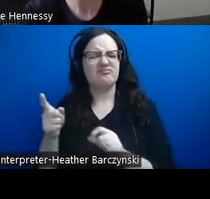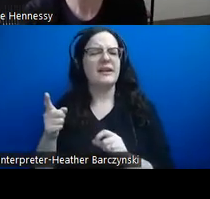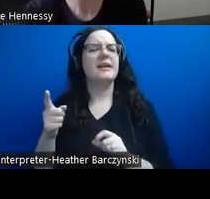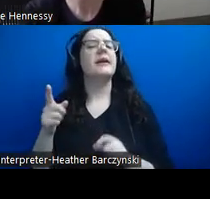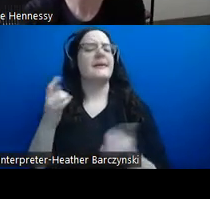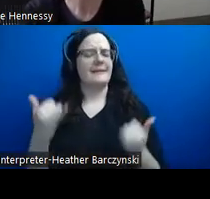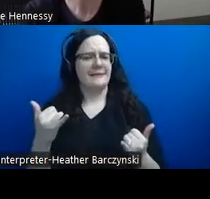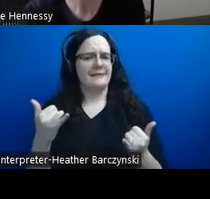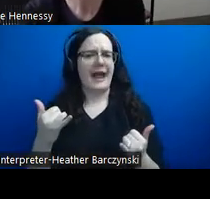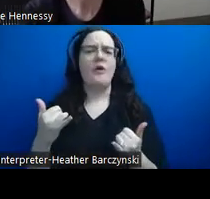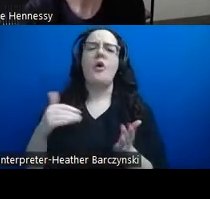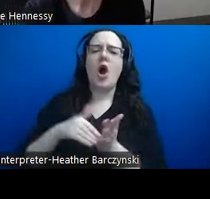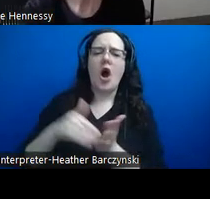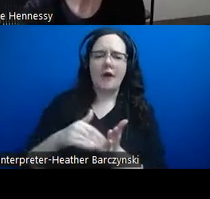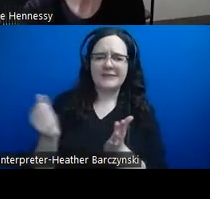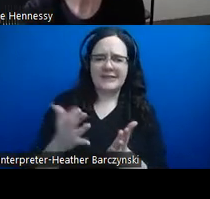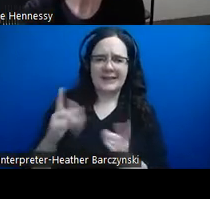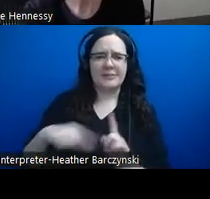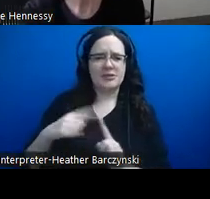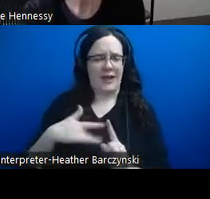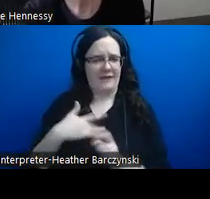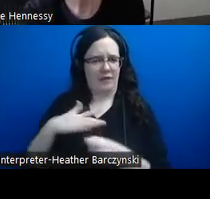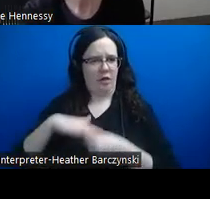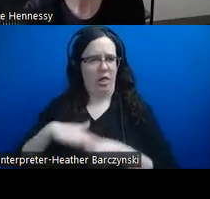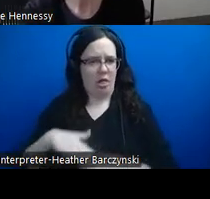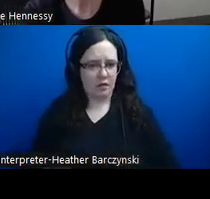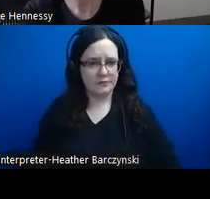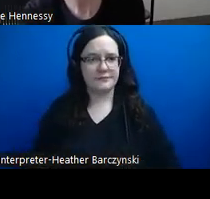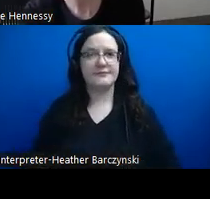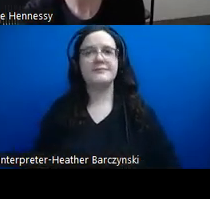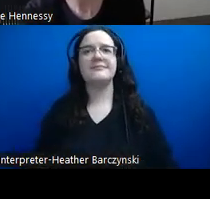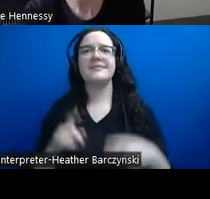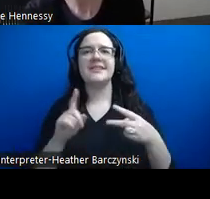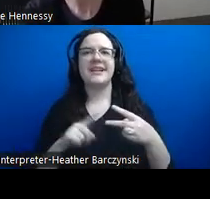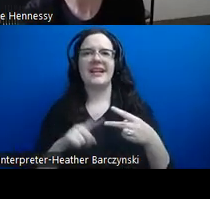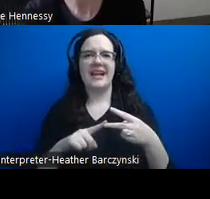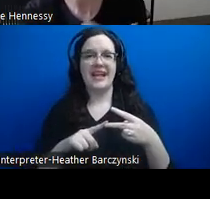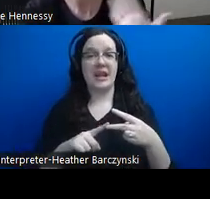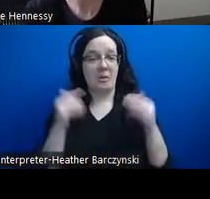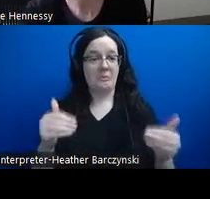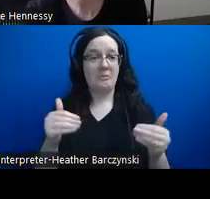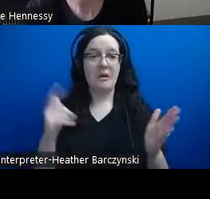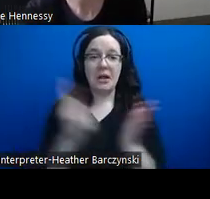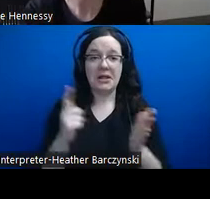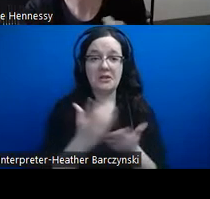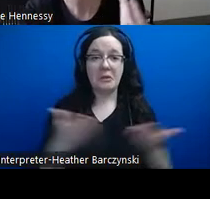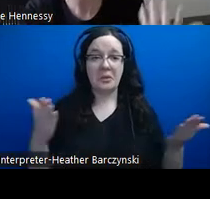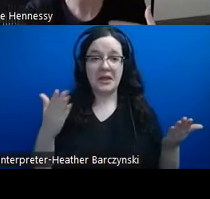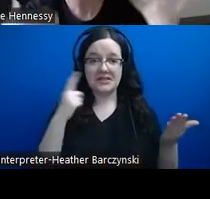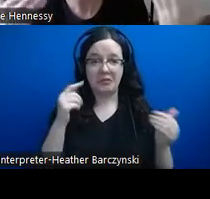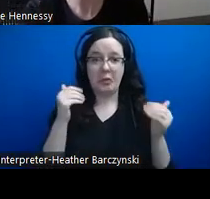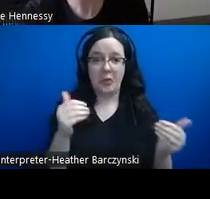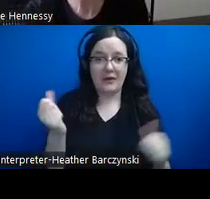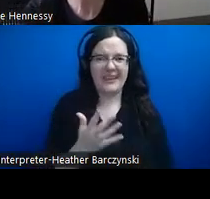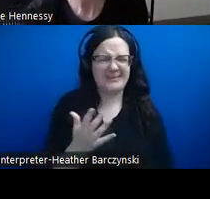to be more inclusive of emotions. And the committed illegal acts to finance gambling was dropped because this was not felt to be a criteria